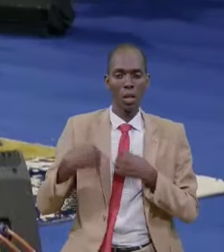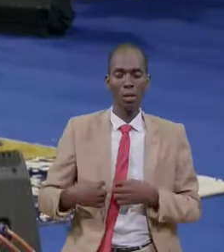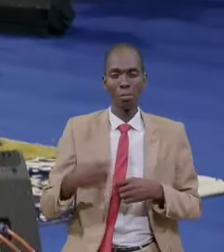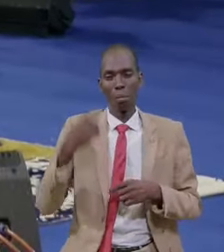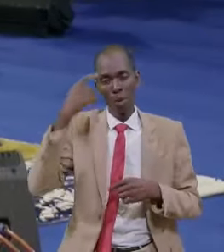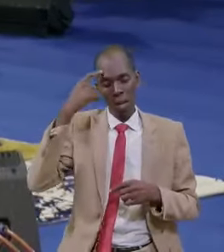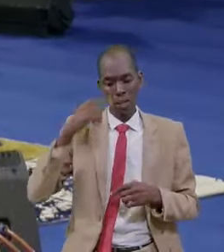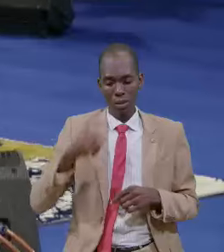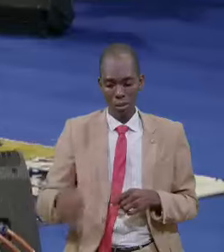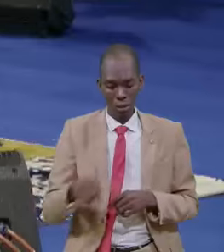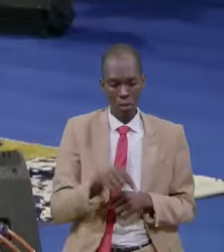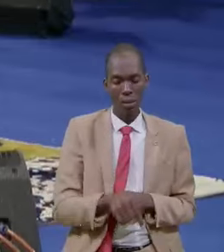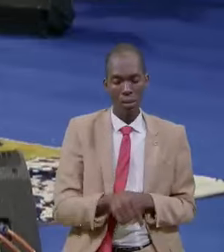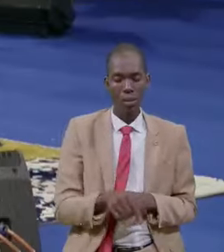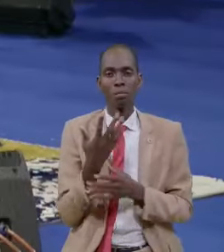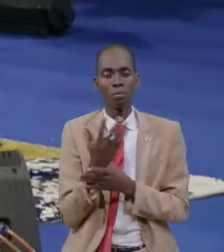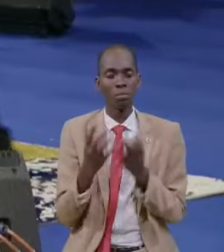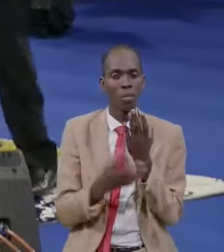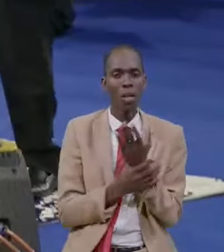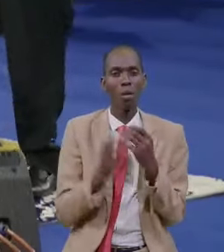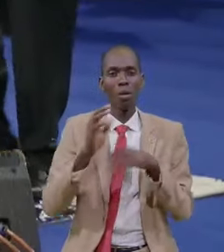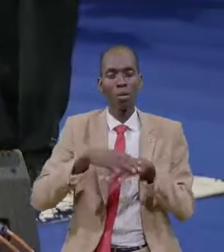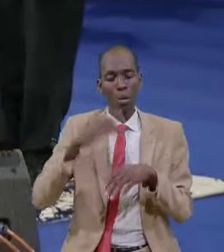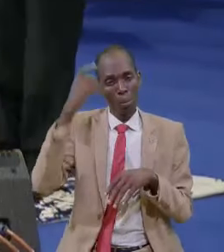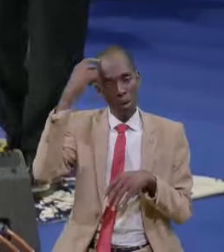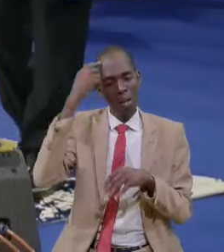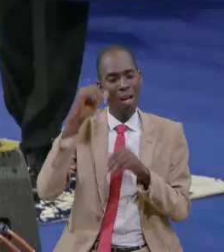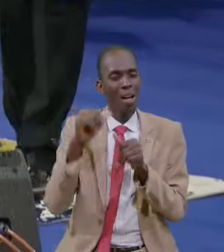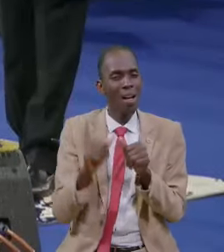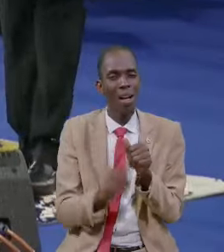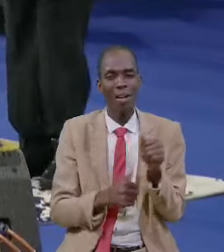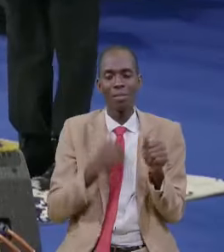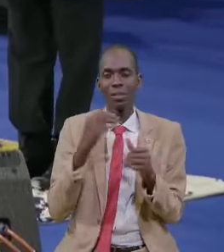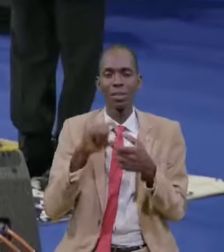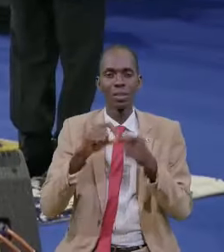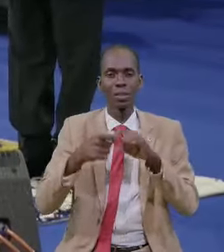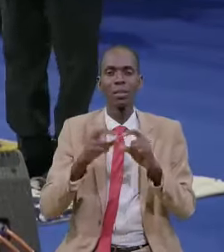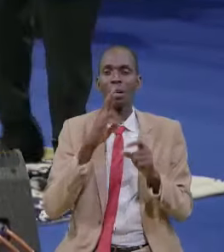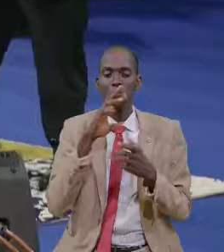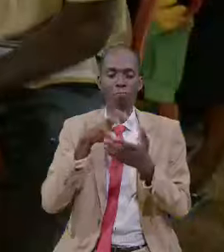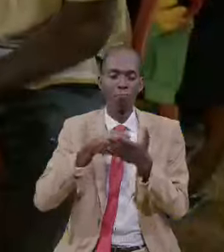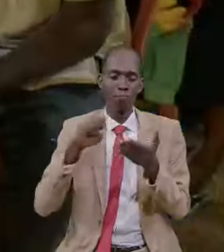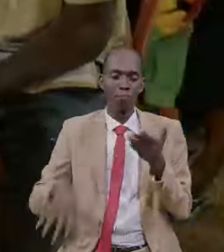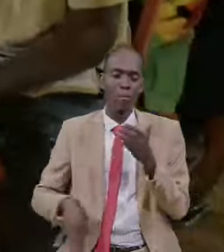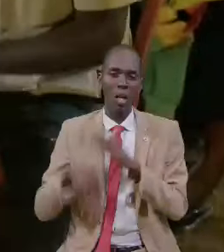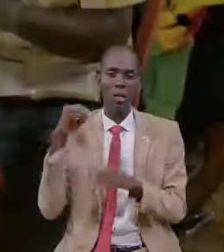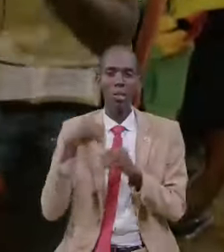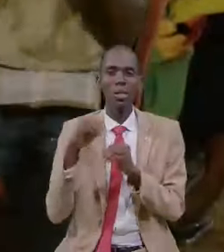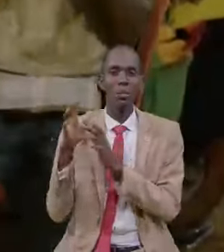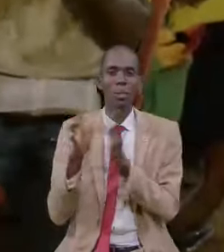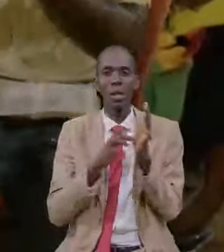your hand, on your brain, all the chains are taken away tonight in Jesus'